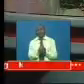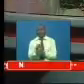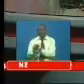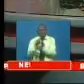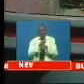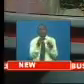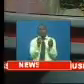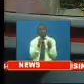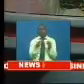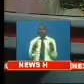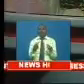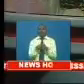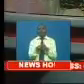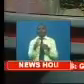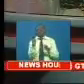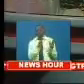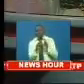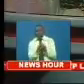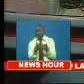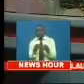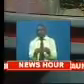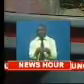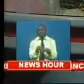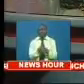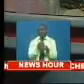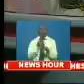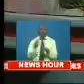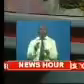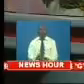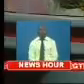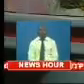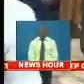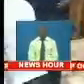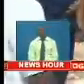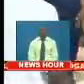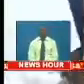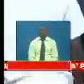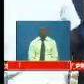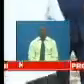with issues of conflict in troubled spots within the region.